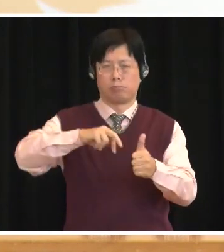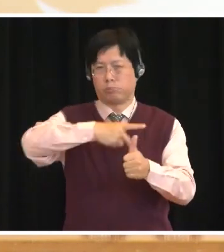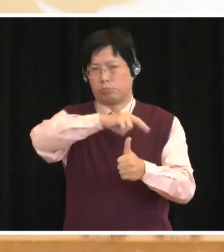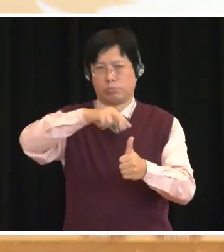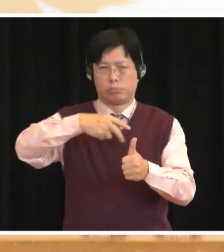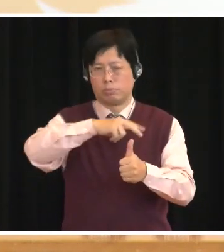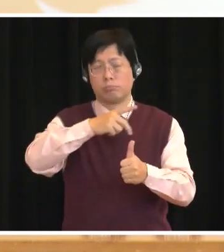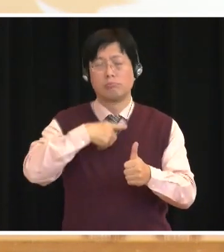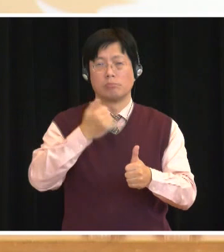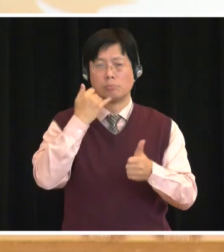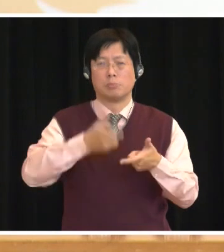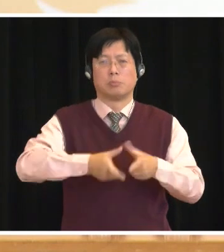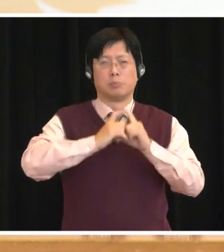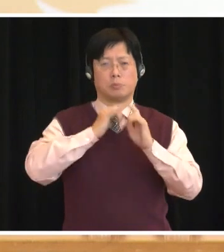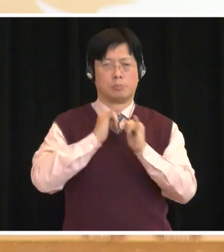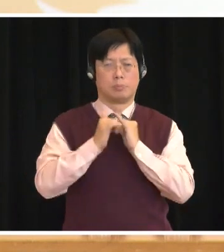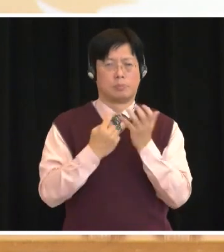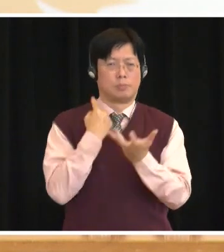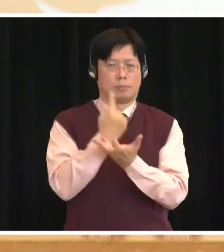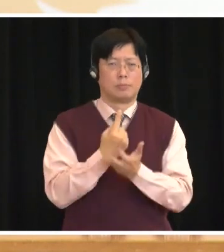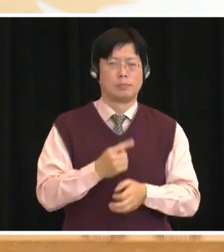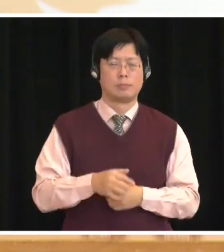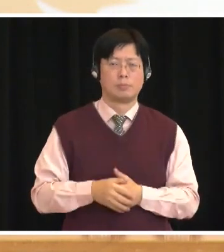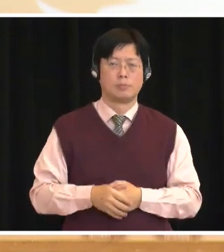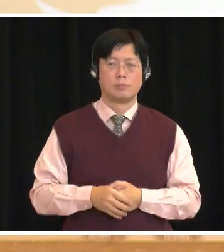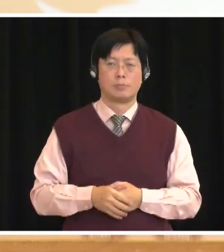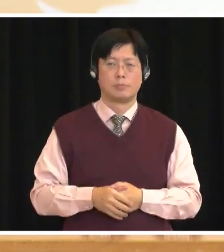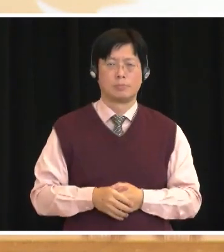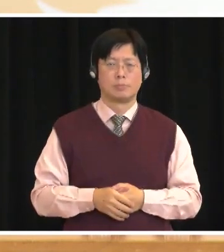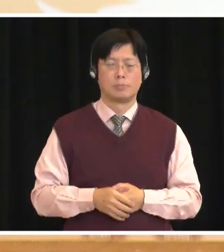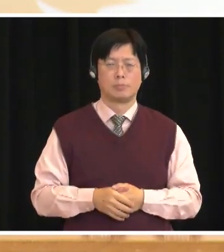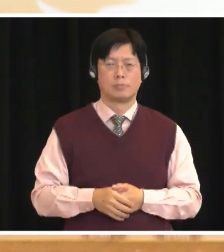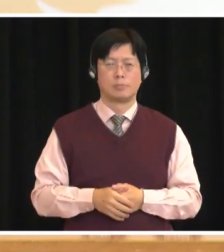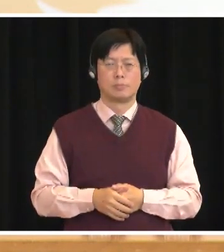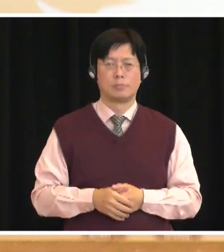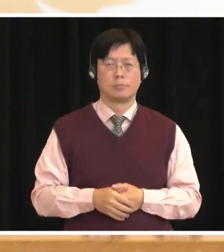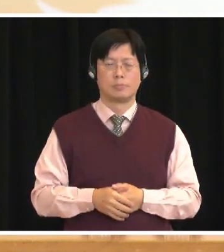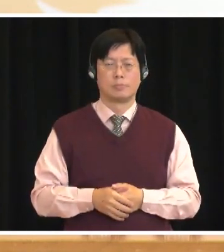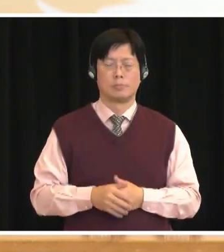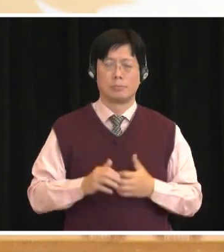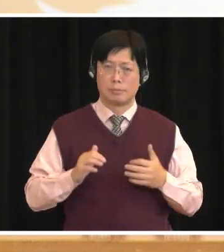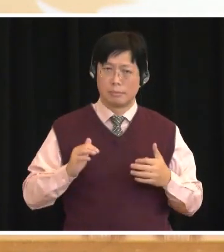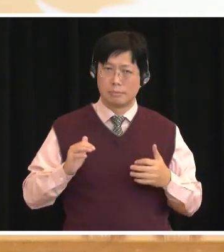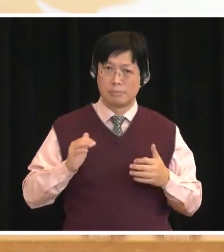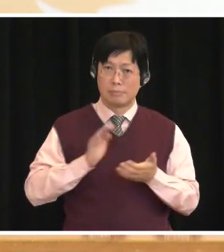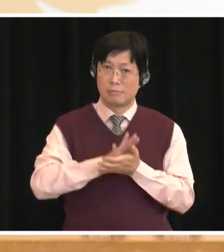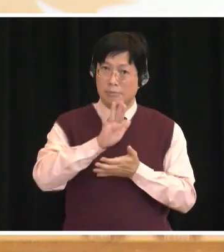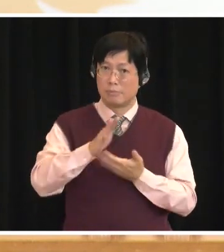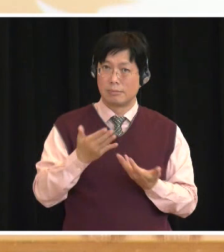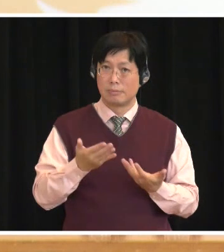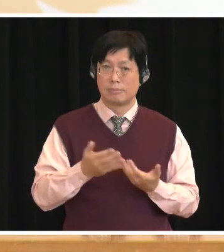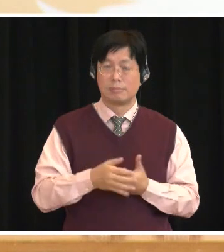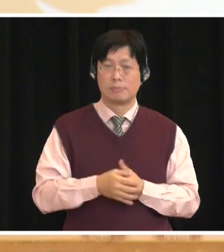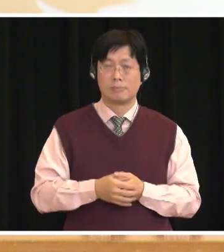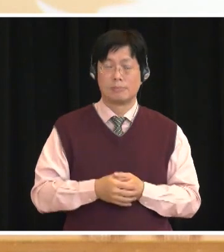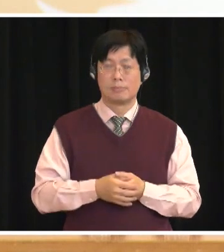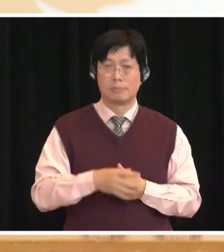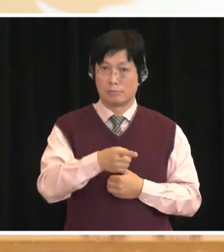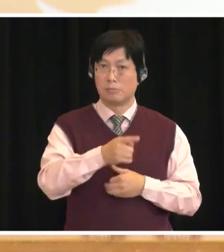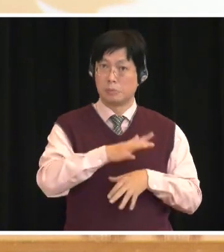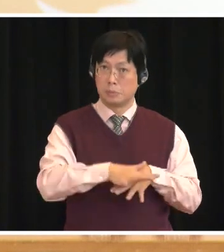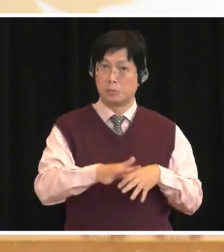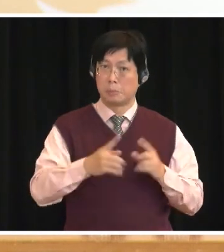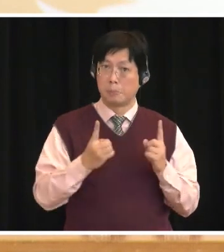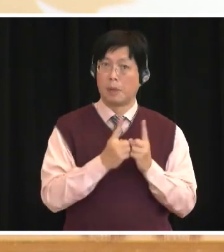are released. What happens with children is the release, which